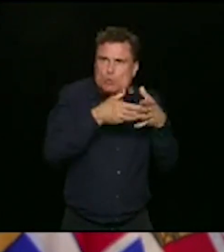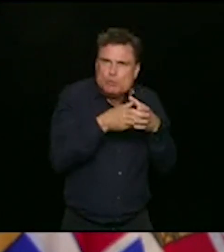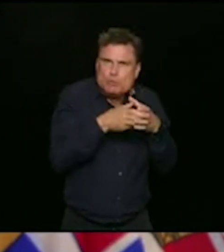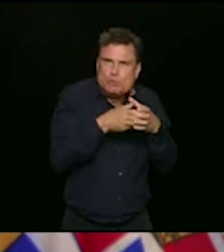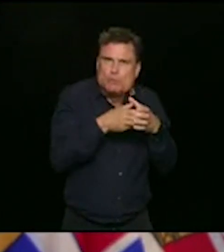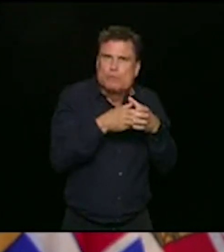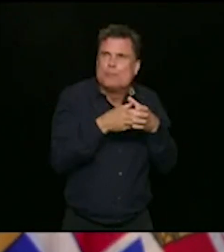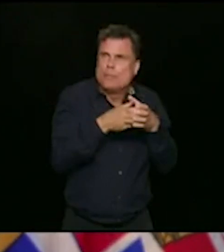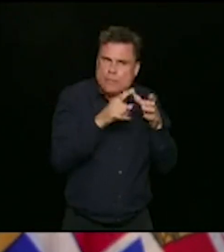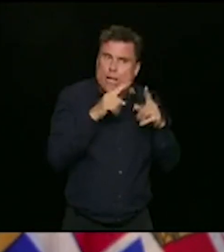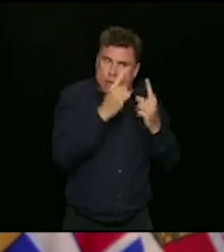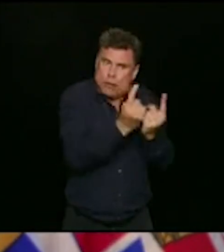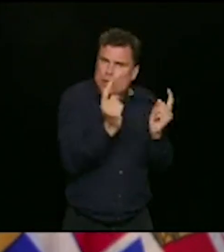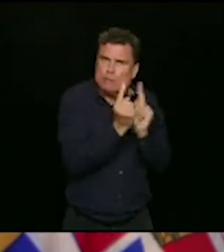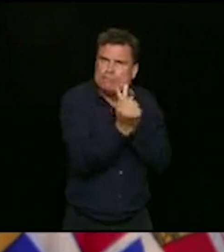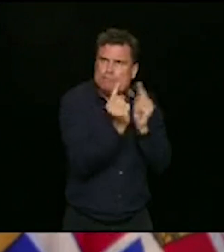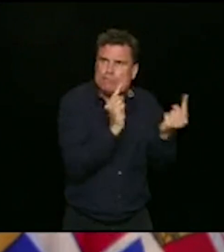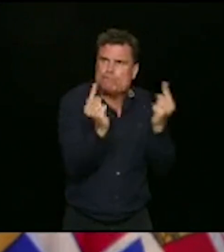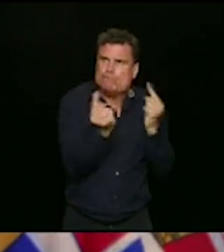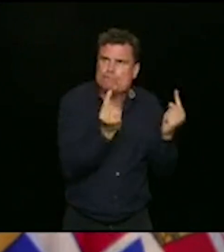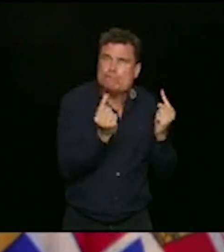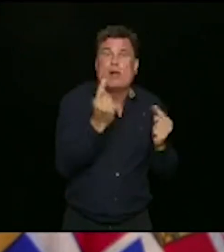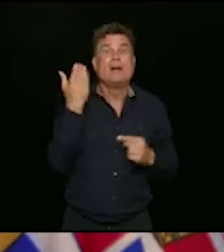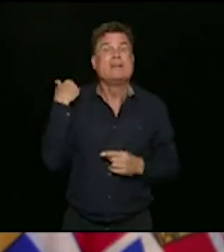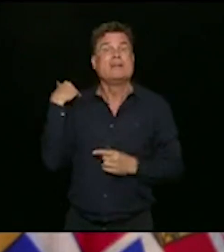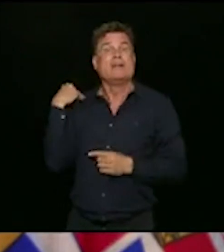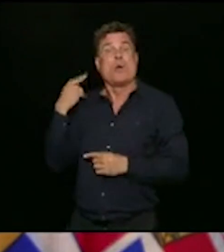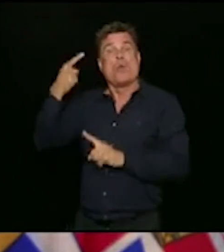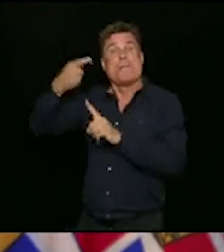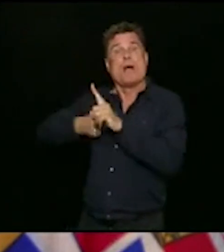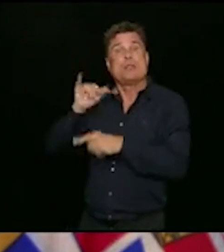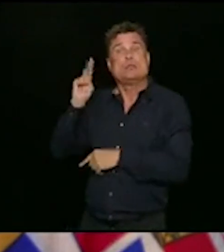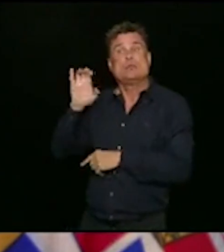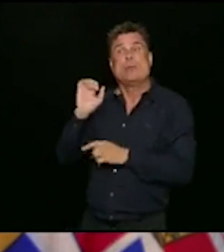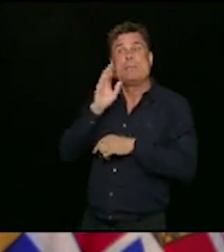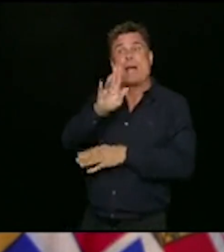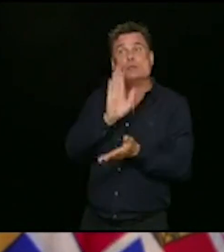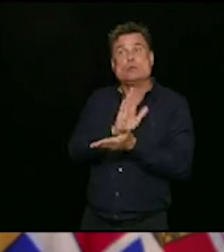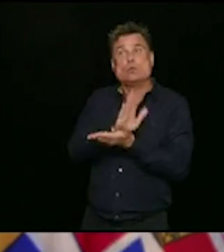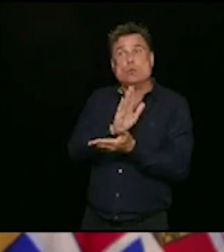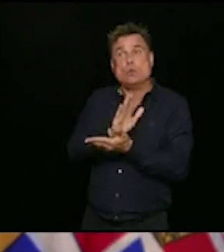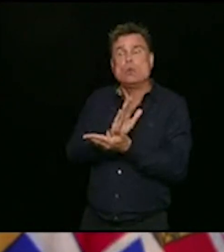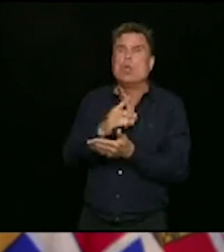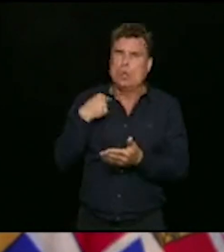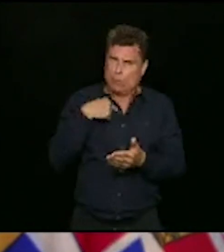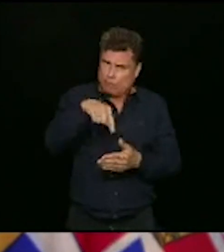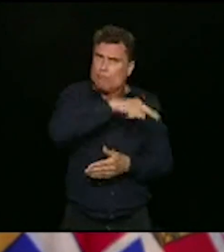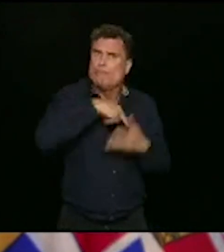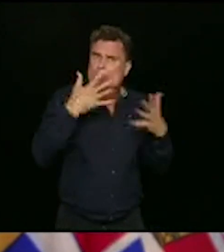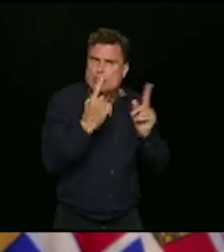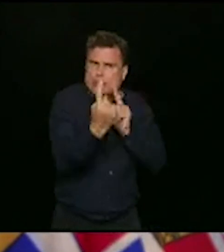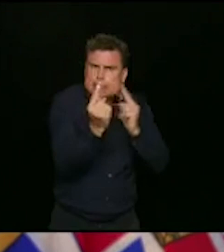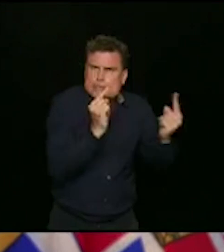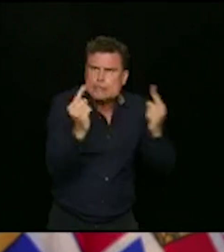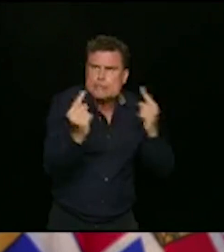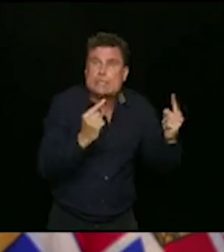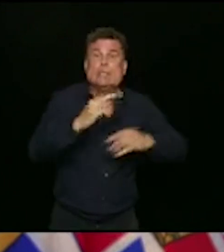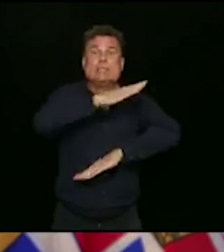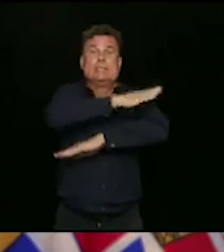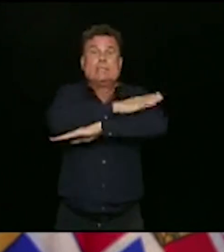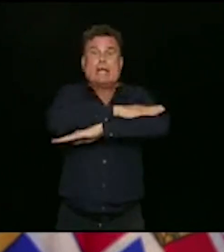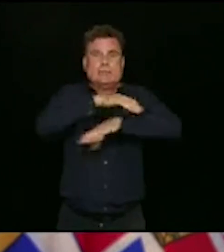physical distancing, making sure, especially for the younger children, what we did in June, where you avoid physical contact, where